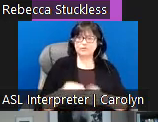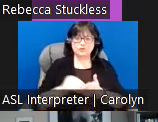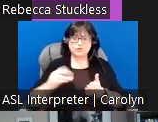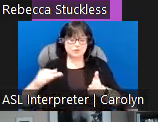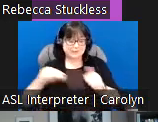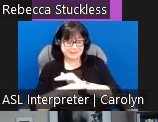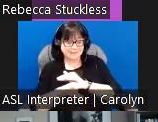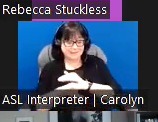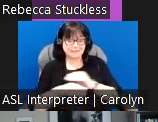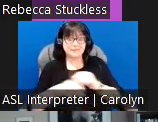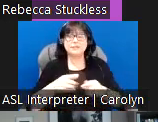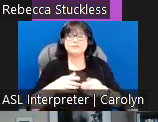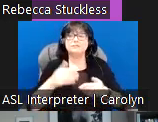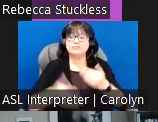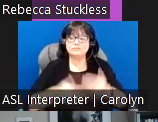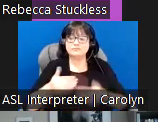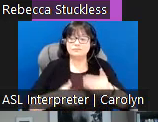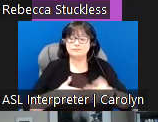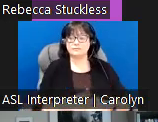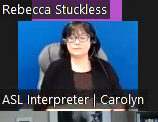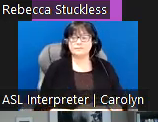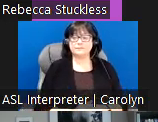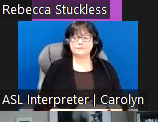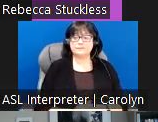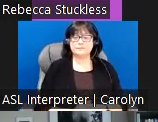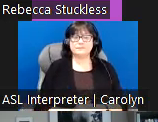to take. Next.